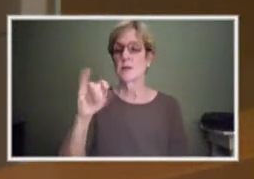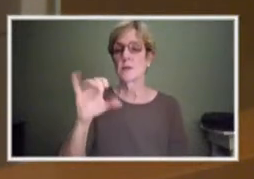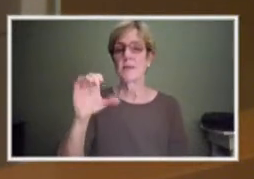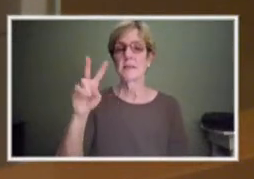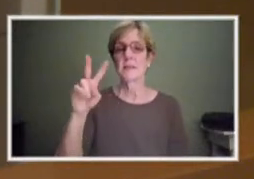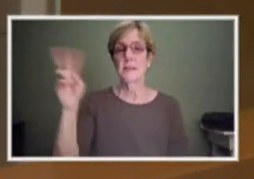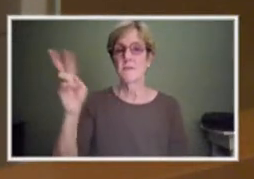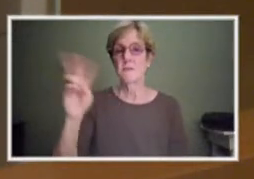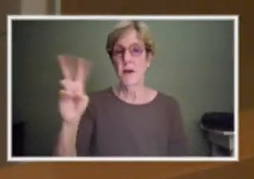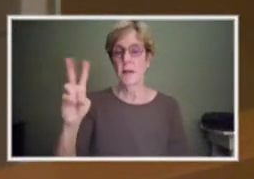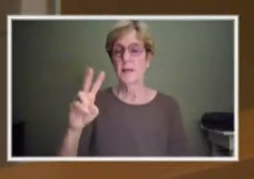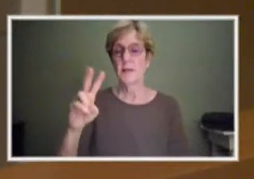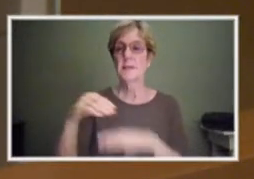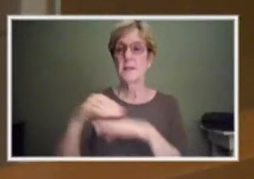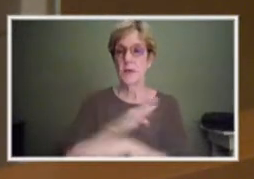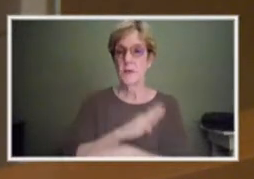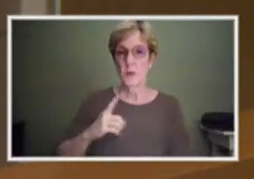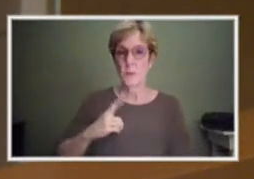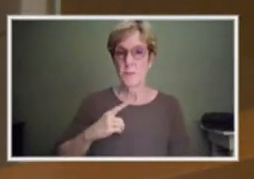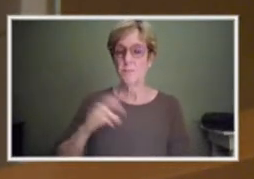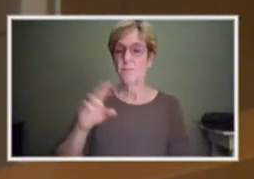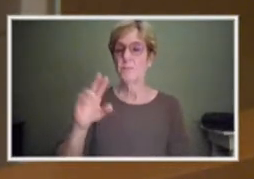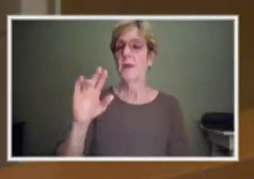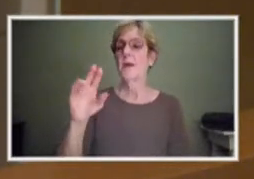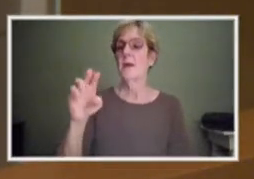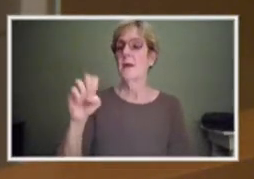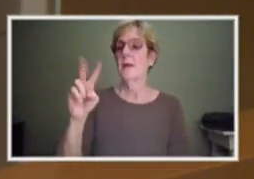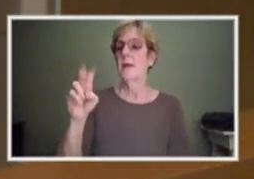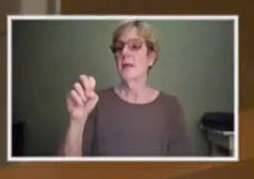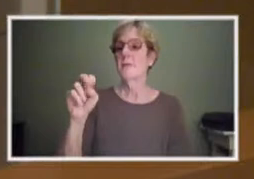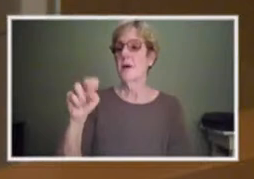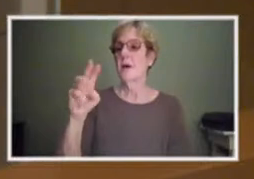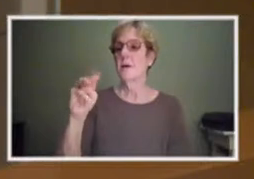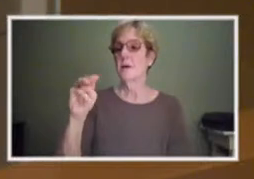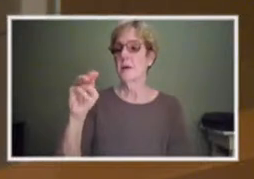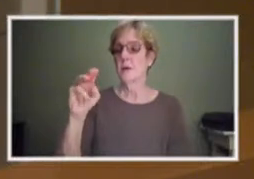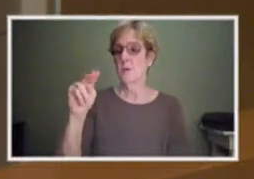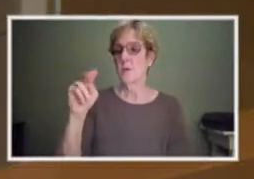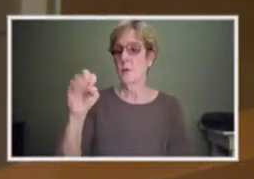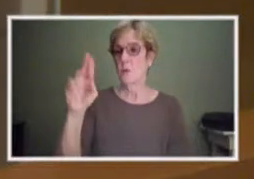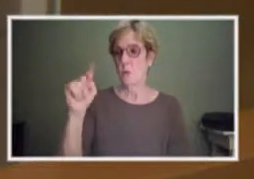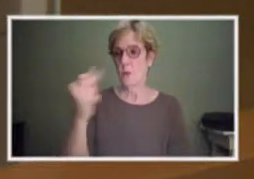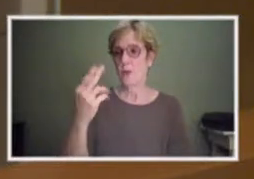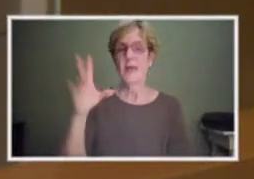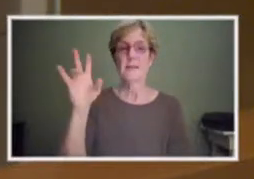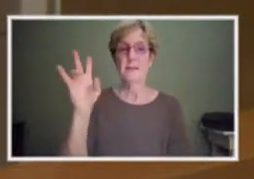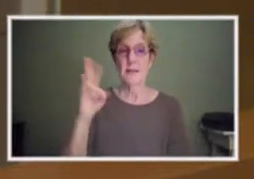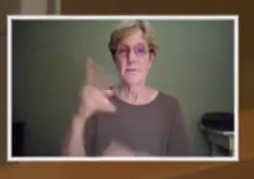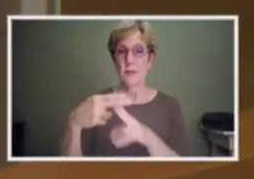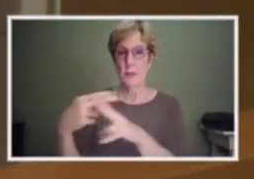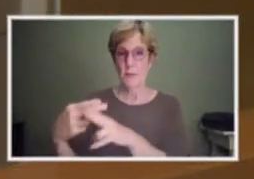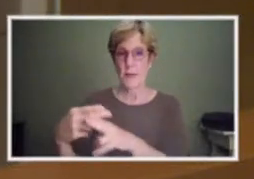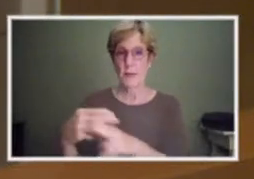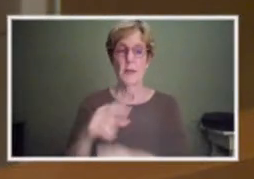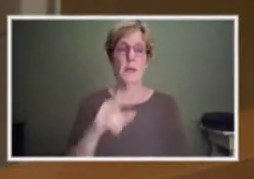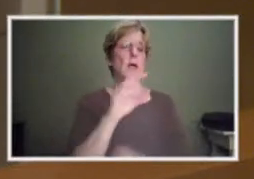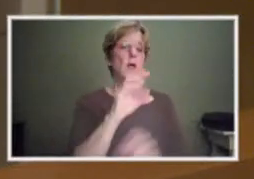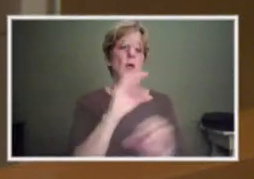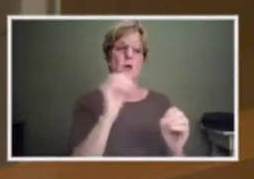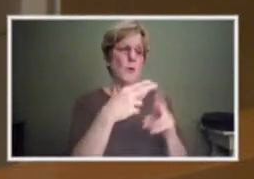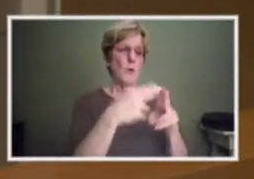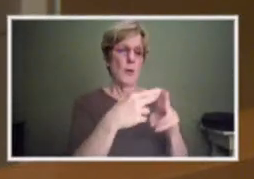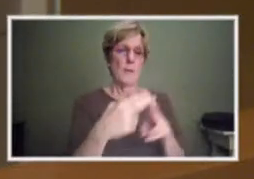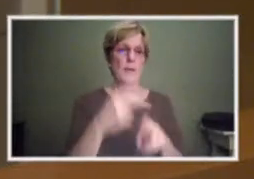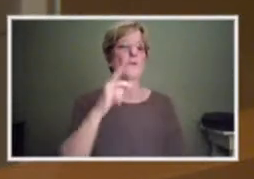the incumbent, Iman North, received 7 nominations. No nominations for the